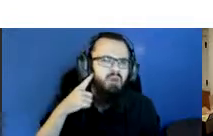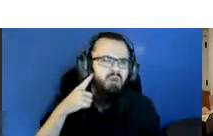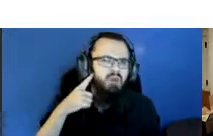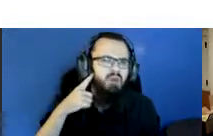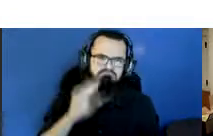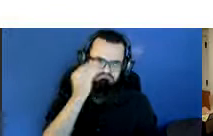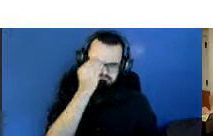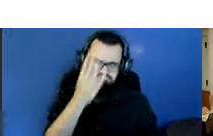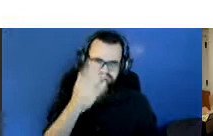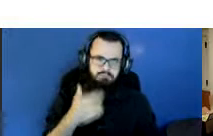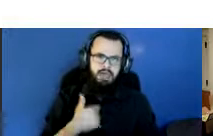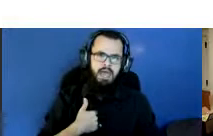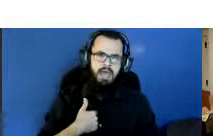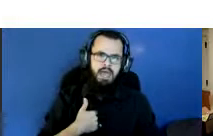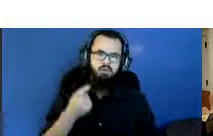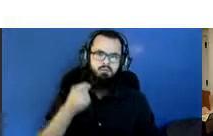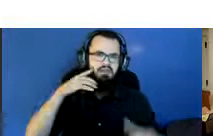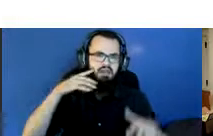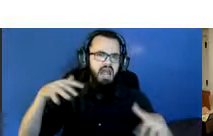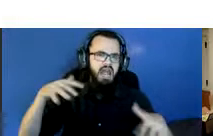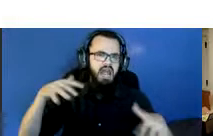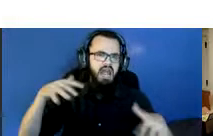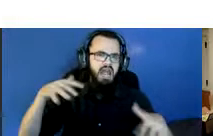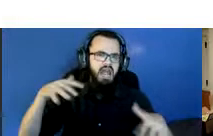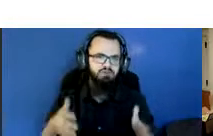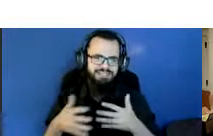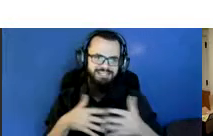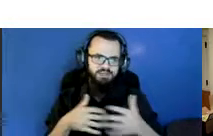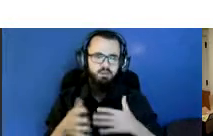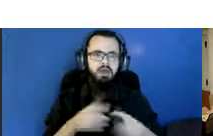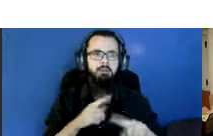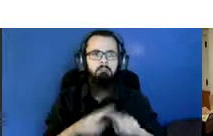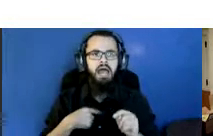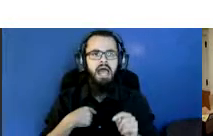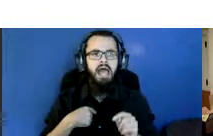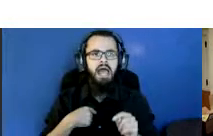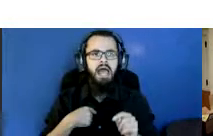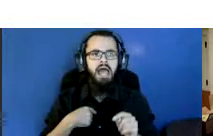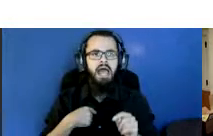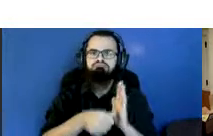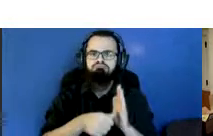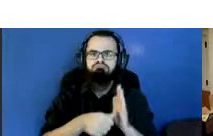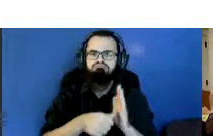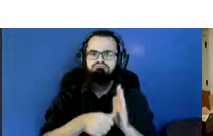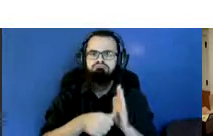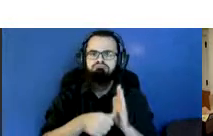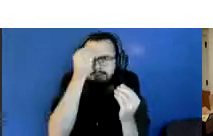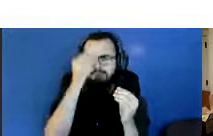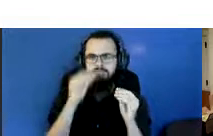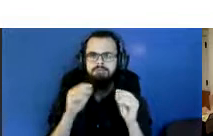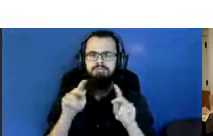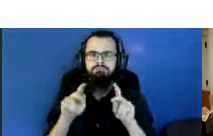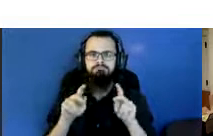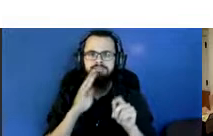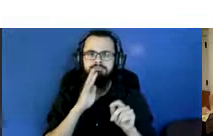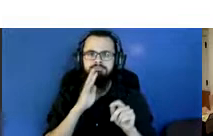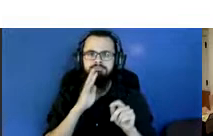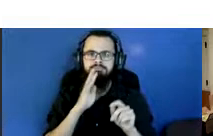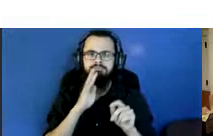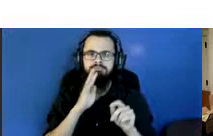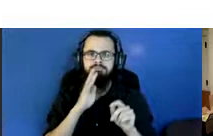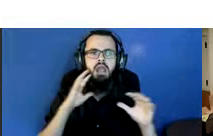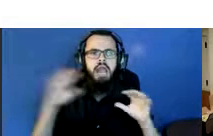effort to speak a little bit more loudly when I am wearing my mask with my students. And then I'm a pretty animated instructor, so